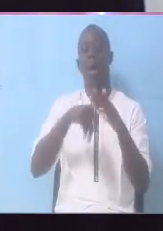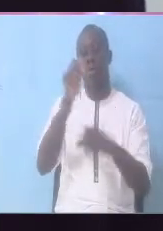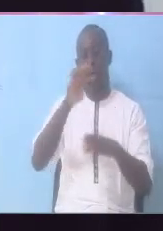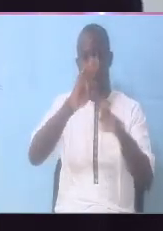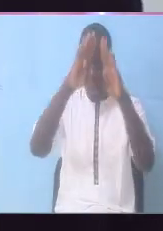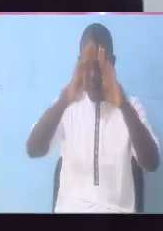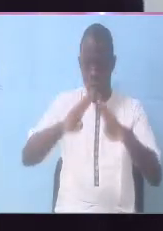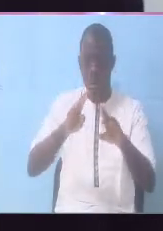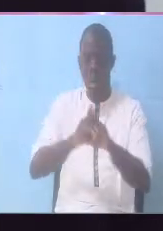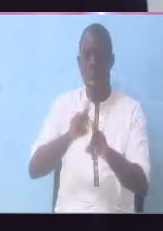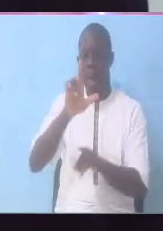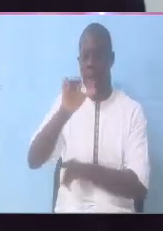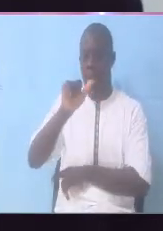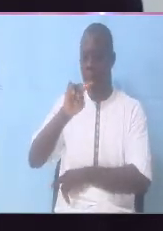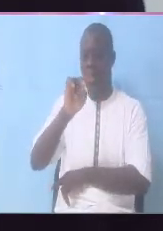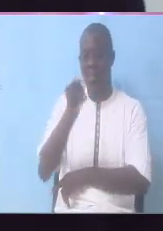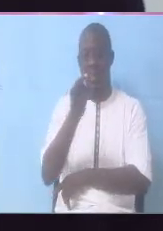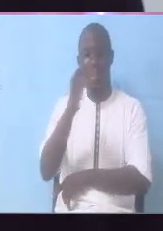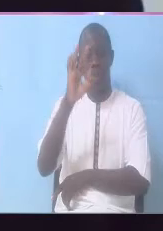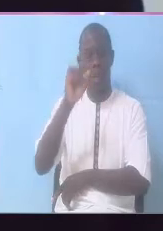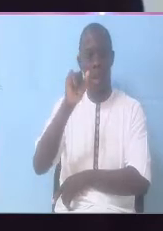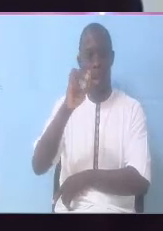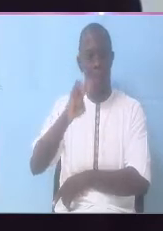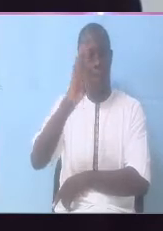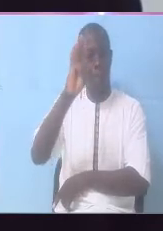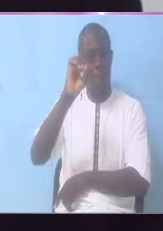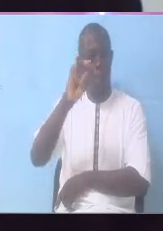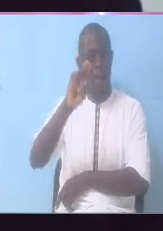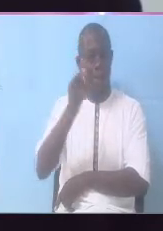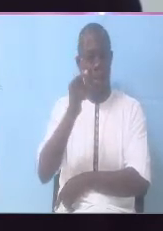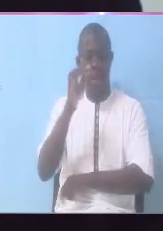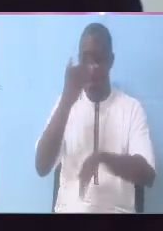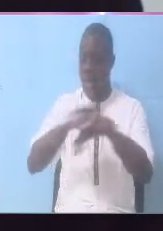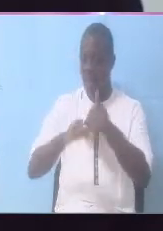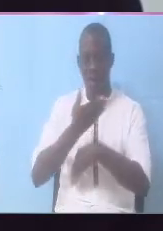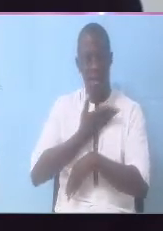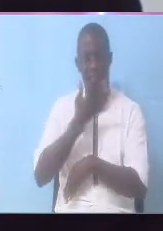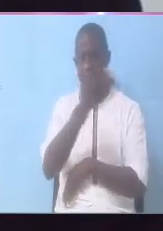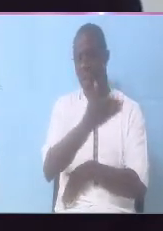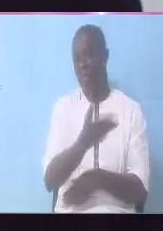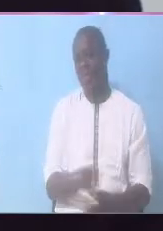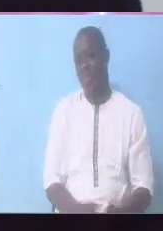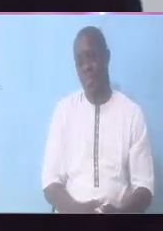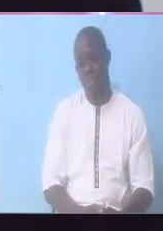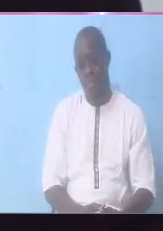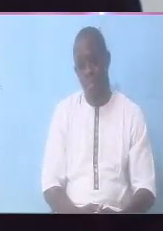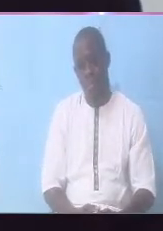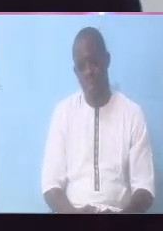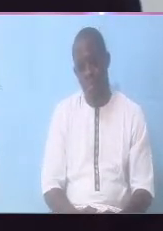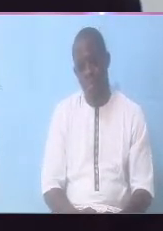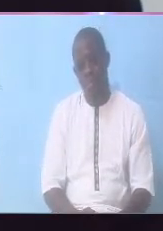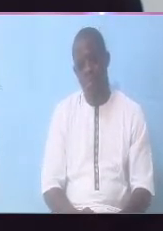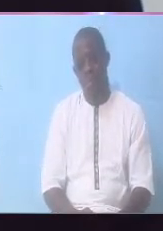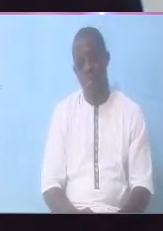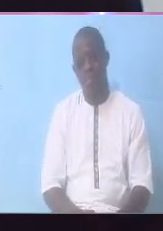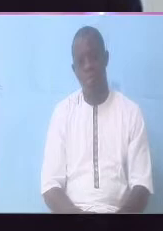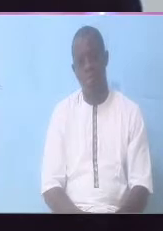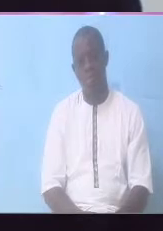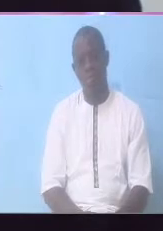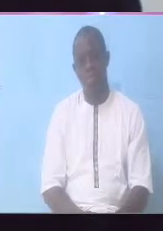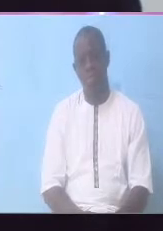Lantombo was never there. Nyim kumo memba fo kante nyile nyim bengo ke bantalale bungo